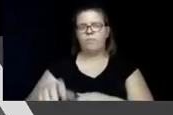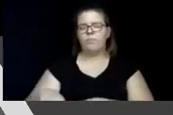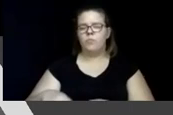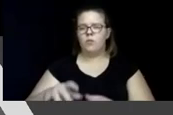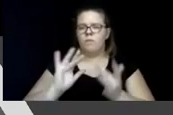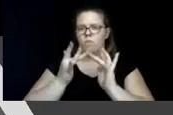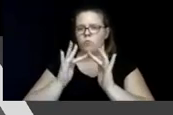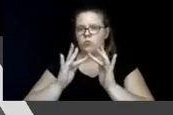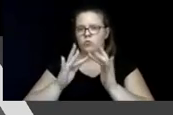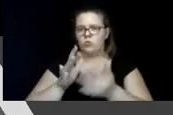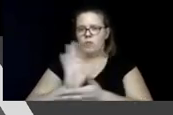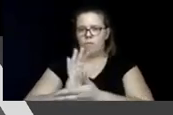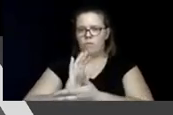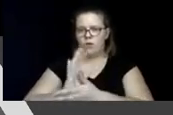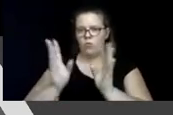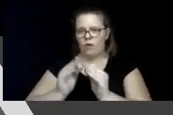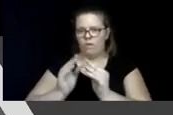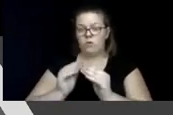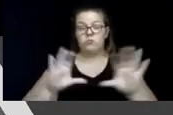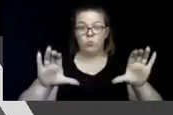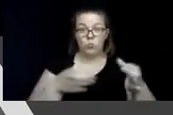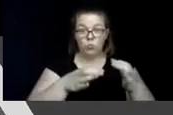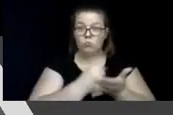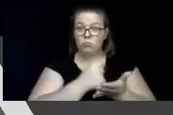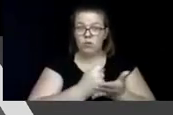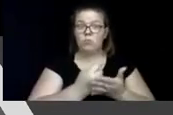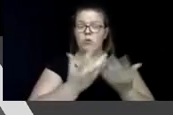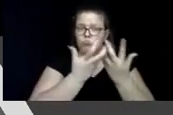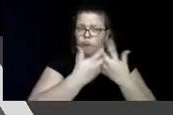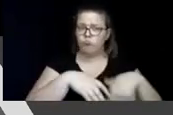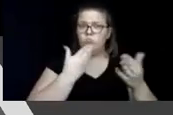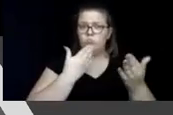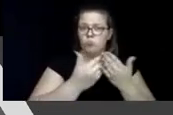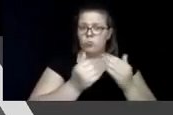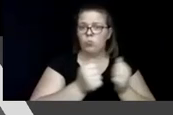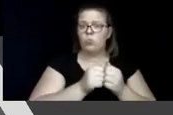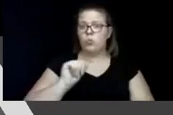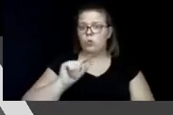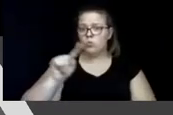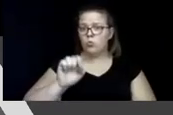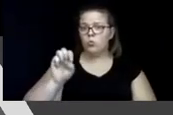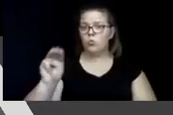conferences. And the group therapy works real well with Zoom or the VVC.